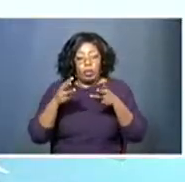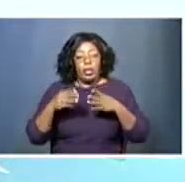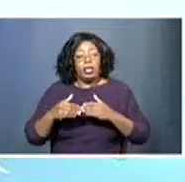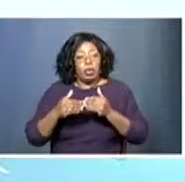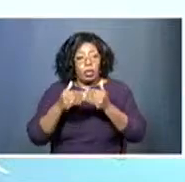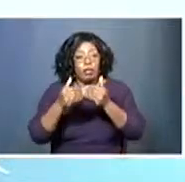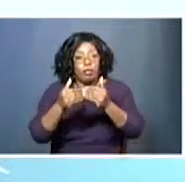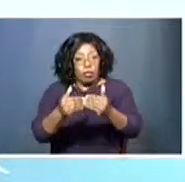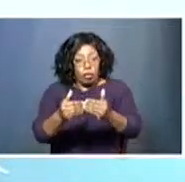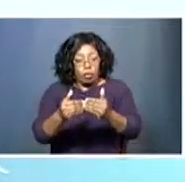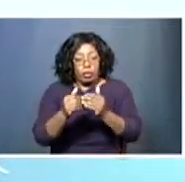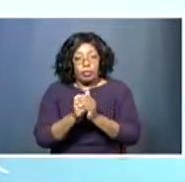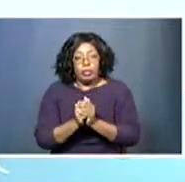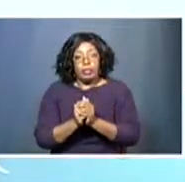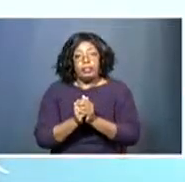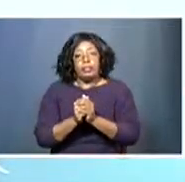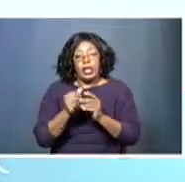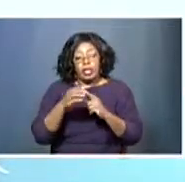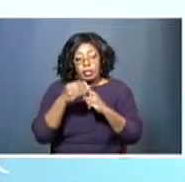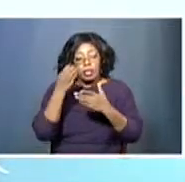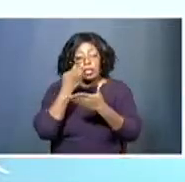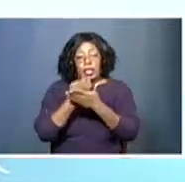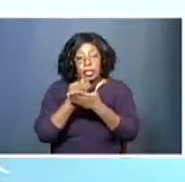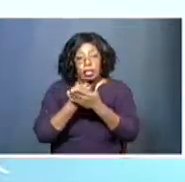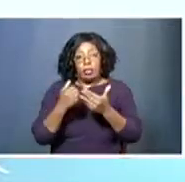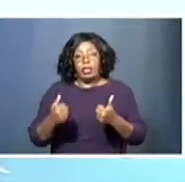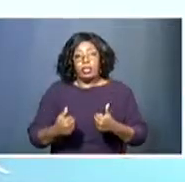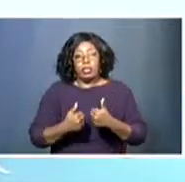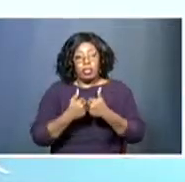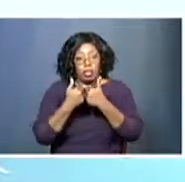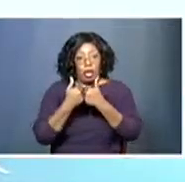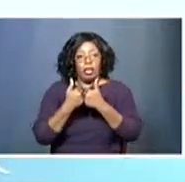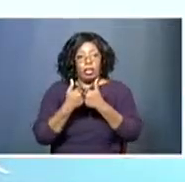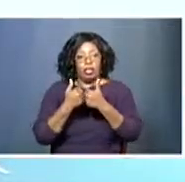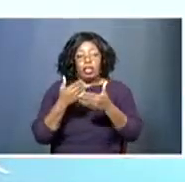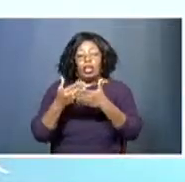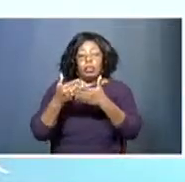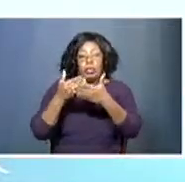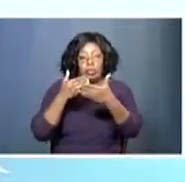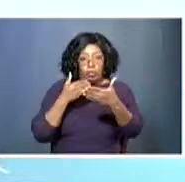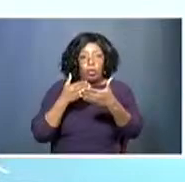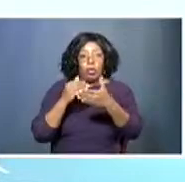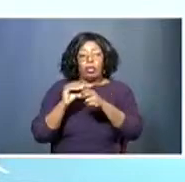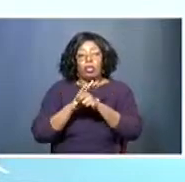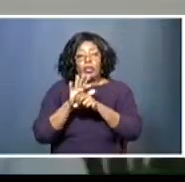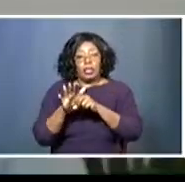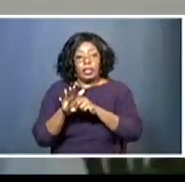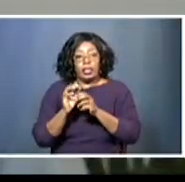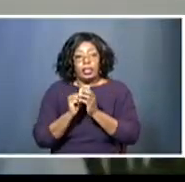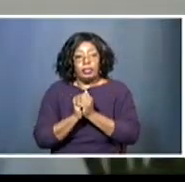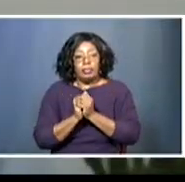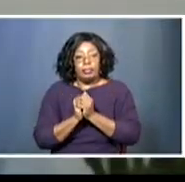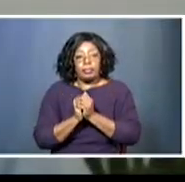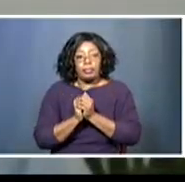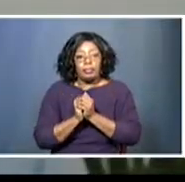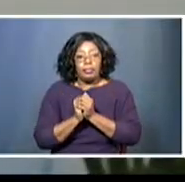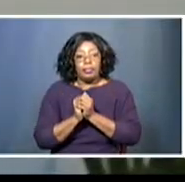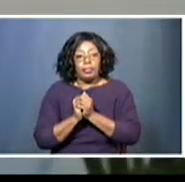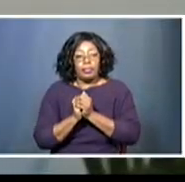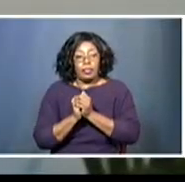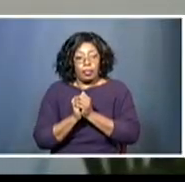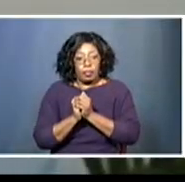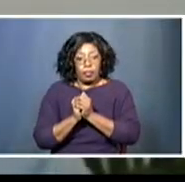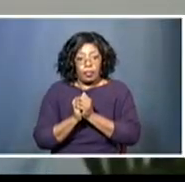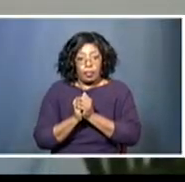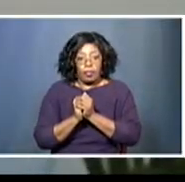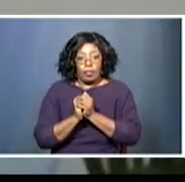this particularly in the face of being economically challenged long before COVID-19. We need to empower, and the Prime